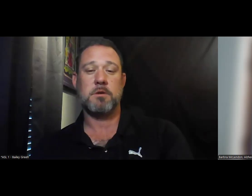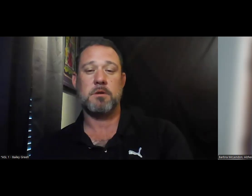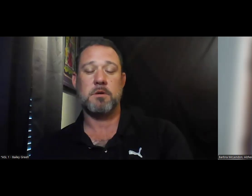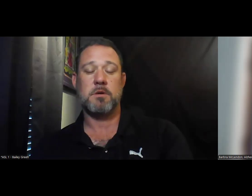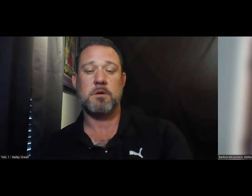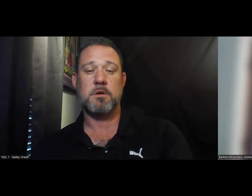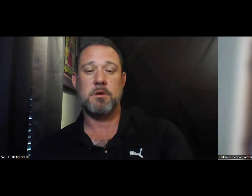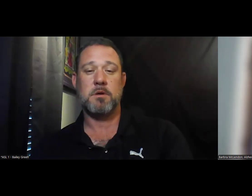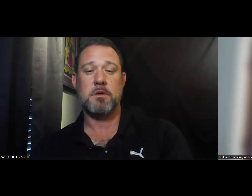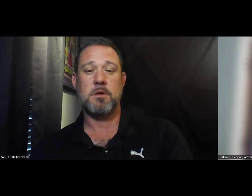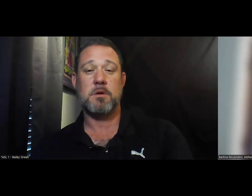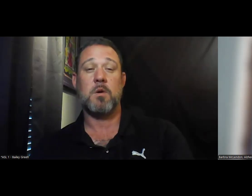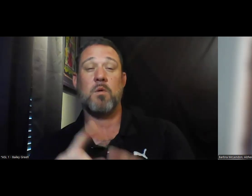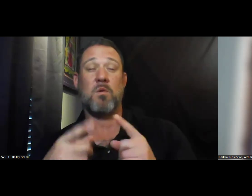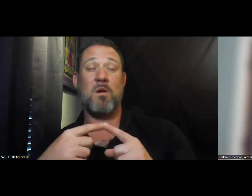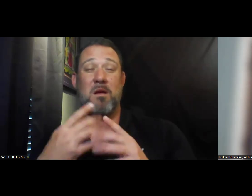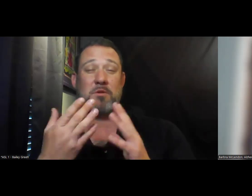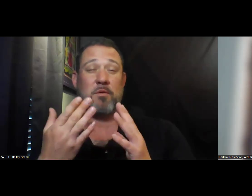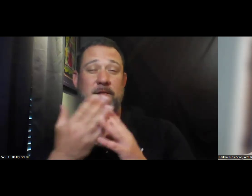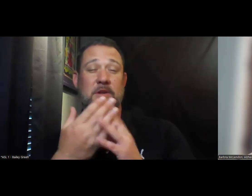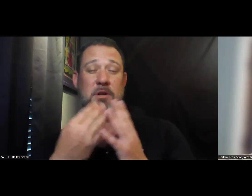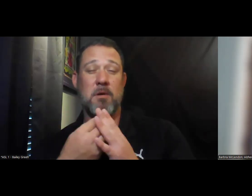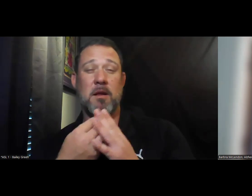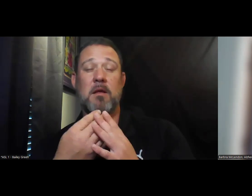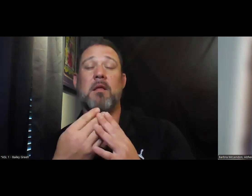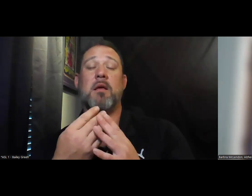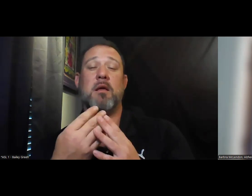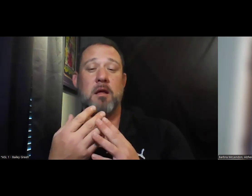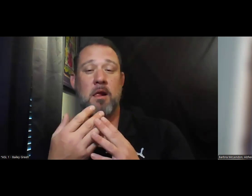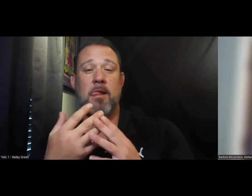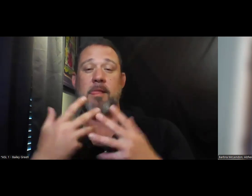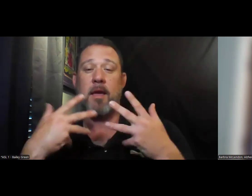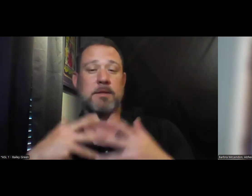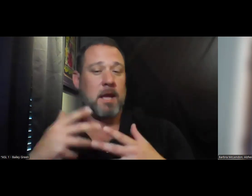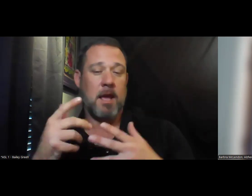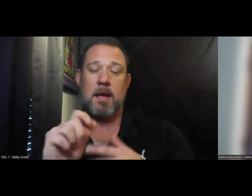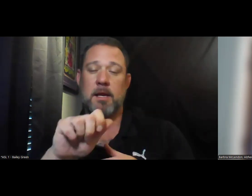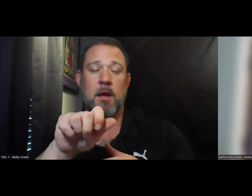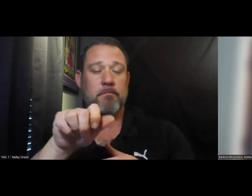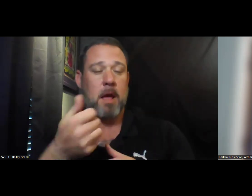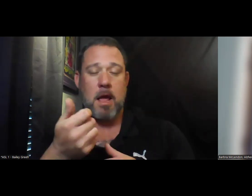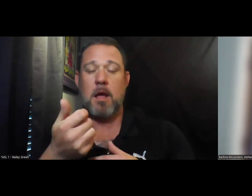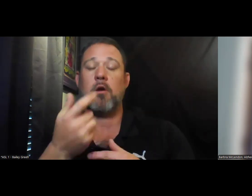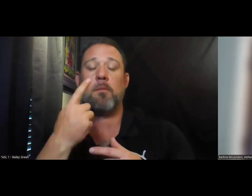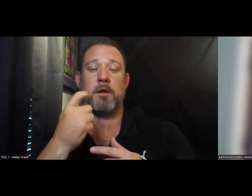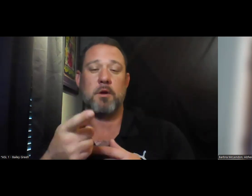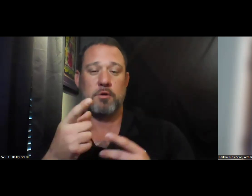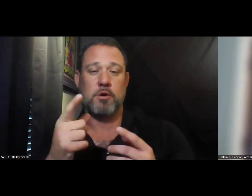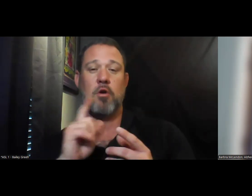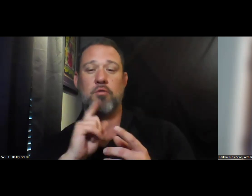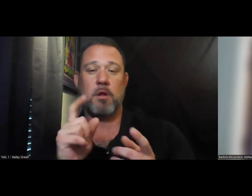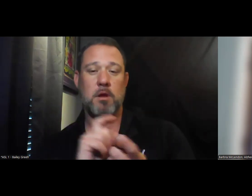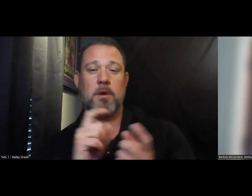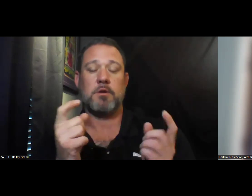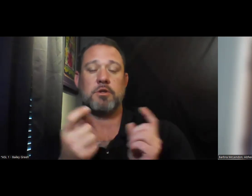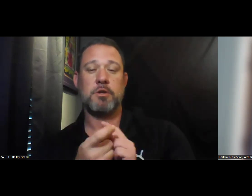comes to prevention dollars, take the anxiety dial and dial it up further because those are really being shifted